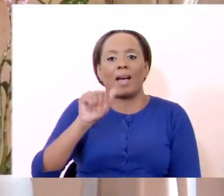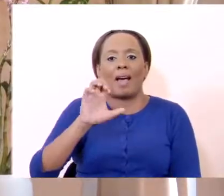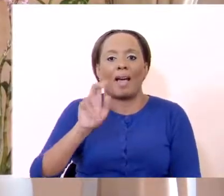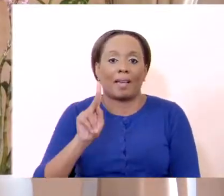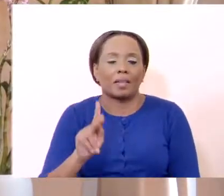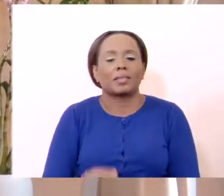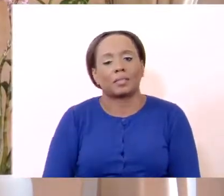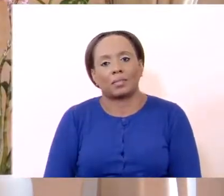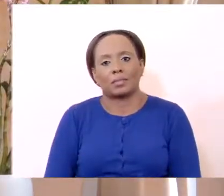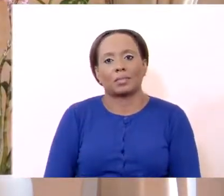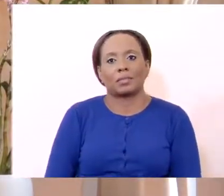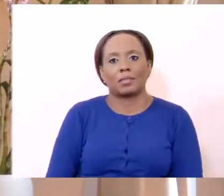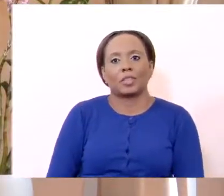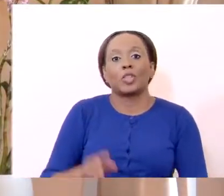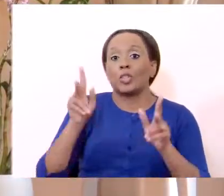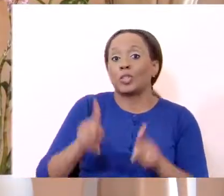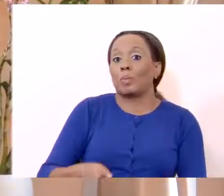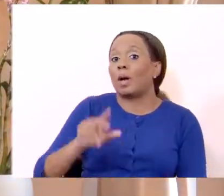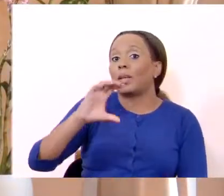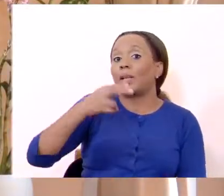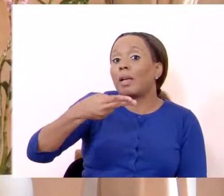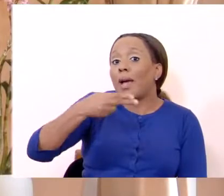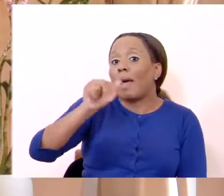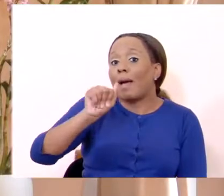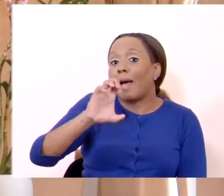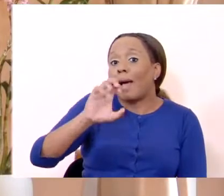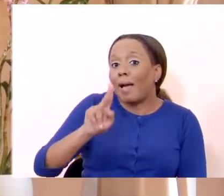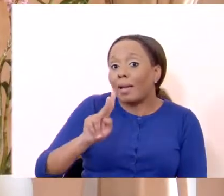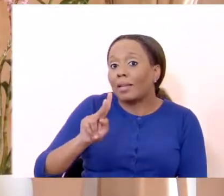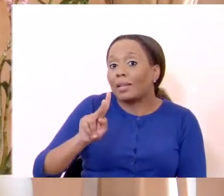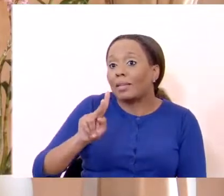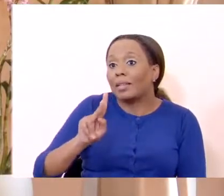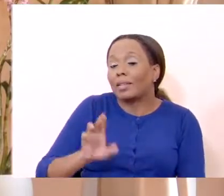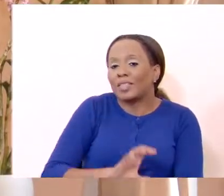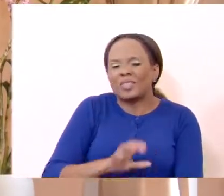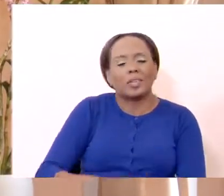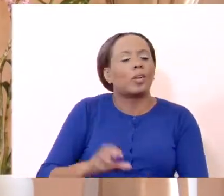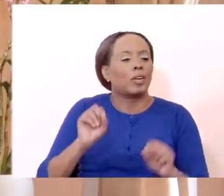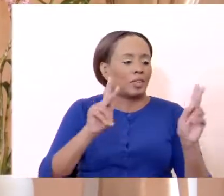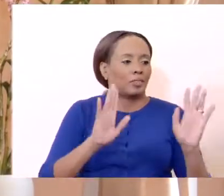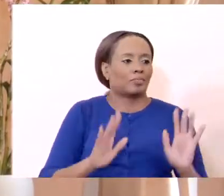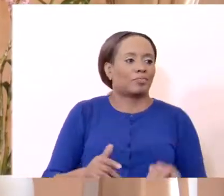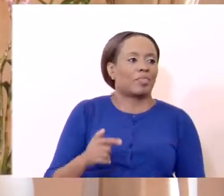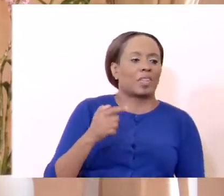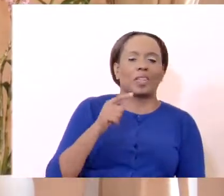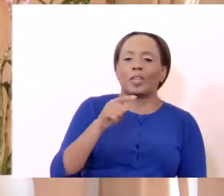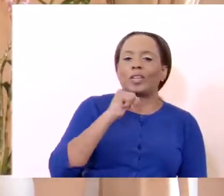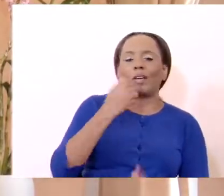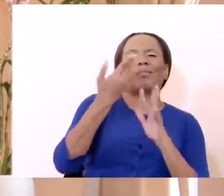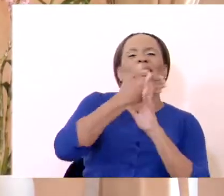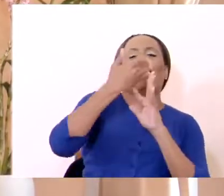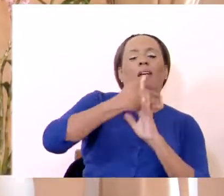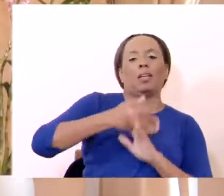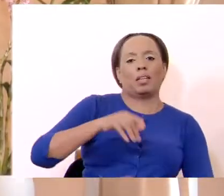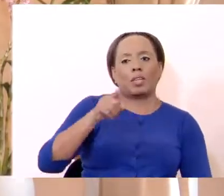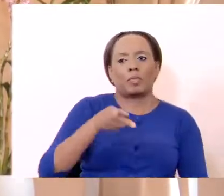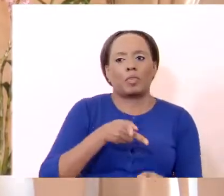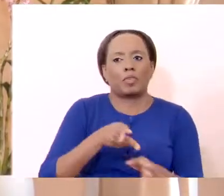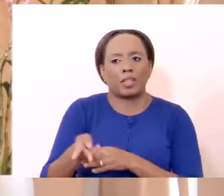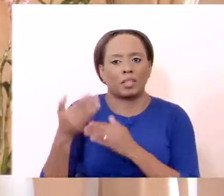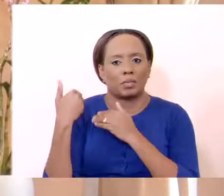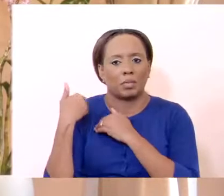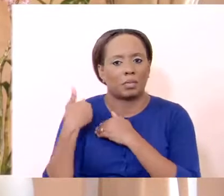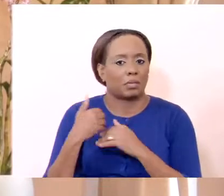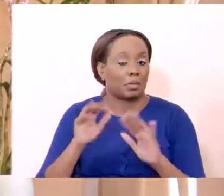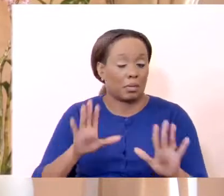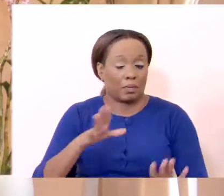take your question and I take your point, and I would never consider that you're harassing me. You're doing your professional duty, and I don't have a problem with